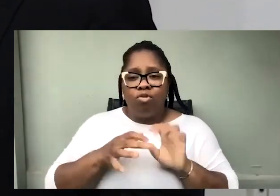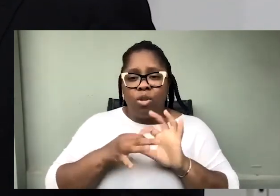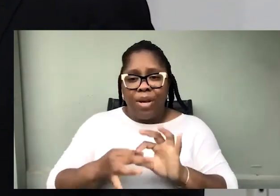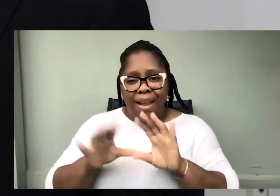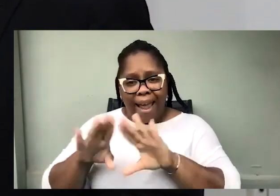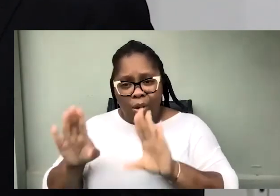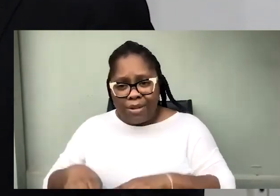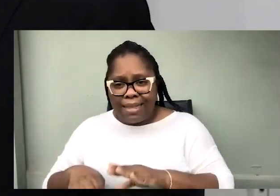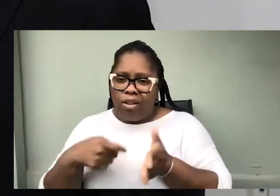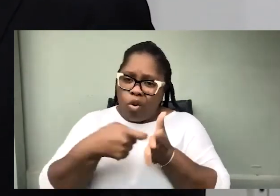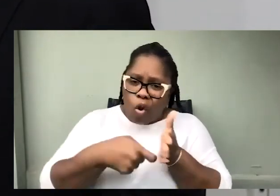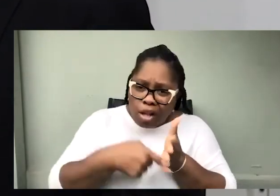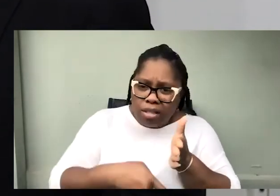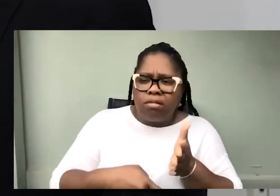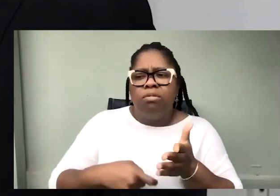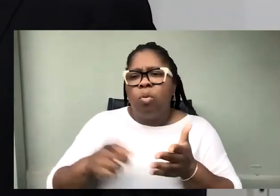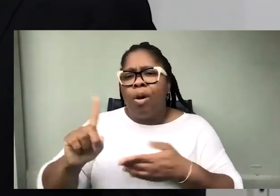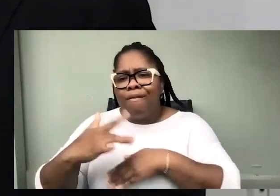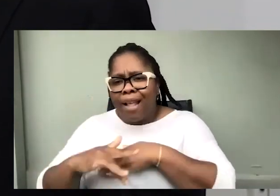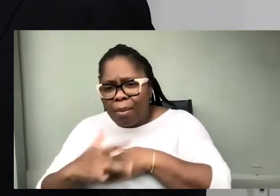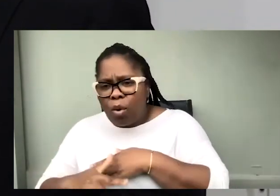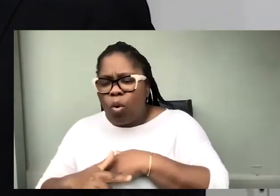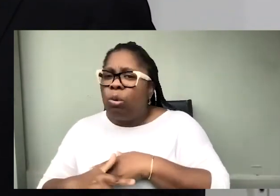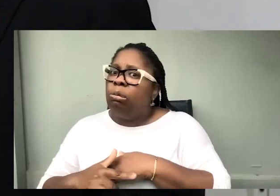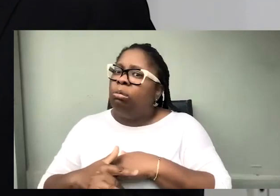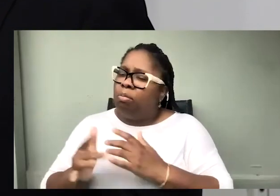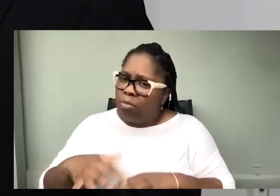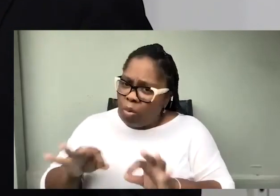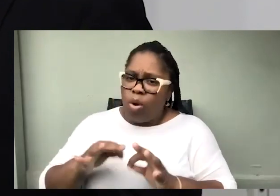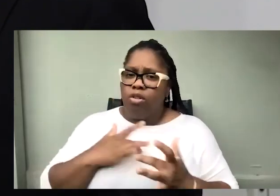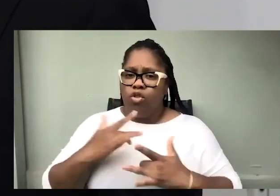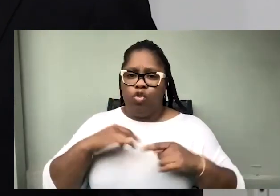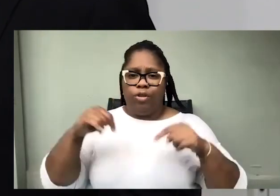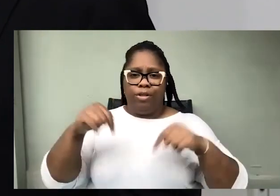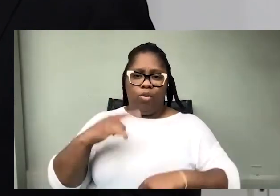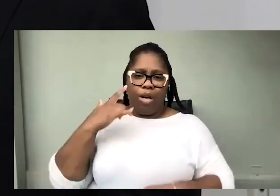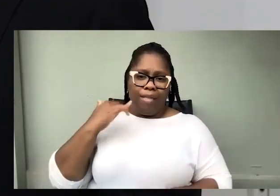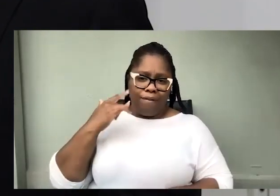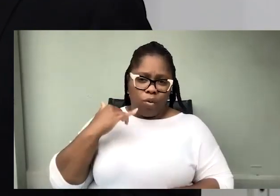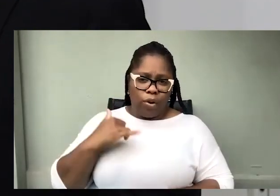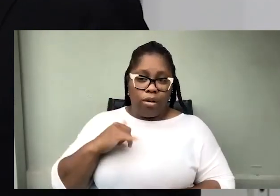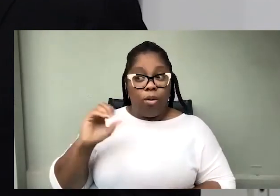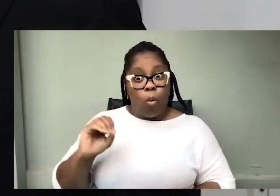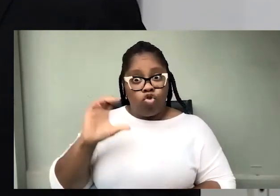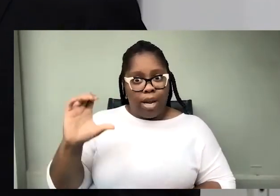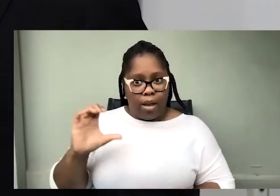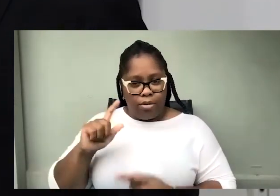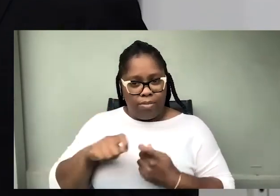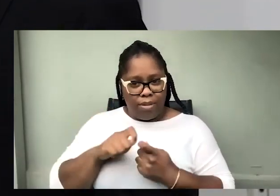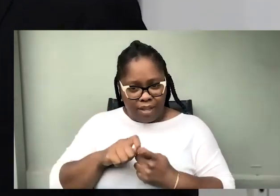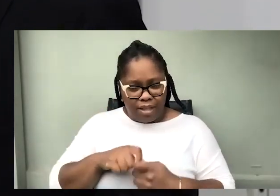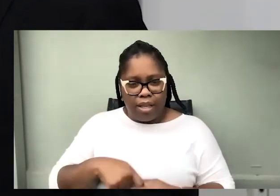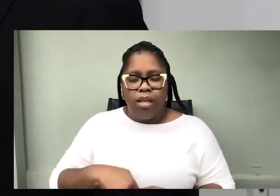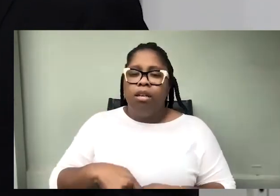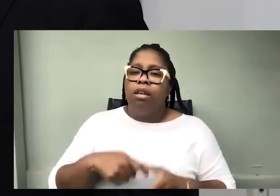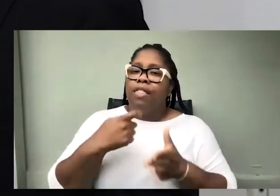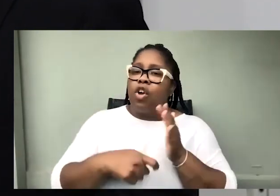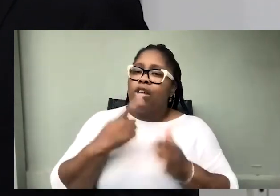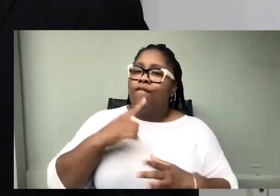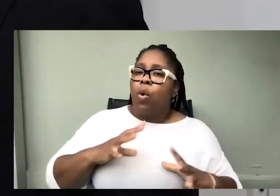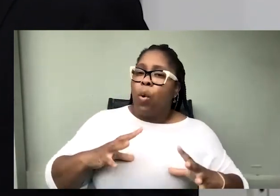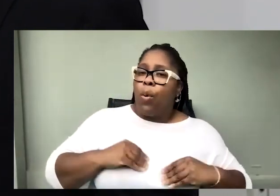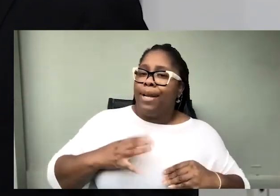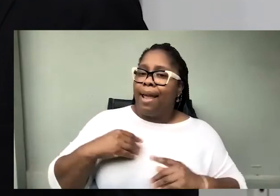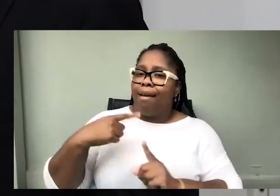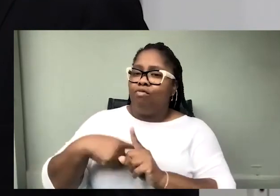and availability identified as significant concerns here in California, and Orange County specifically. As the cost of both owning